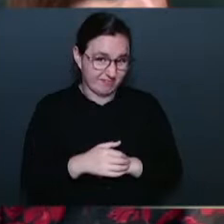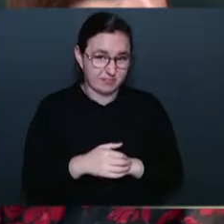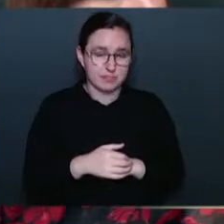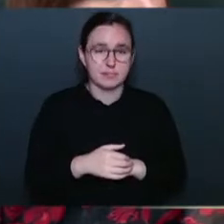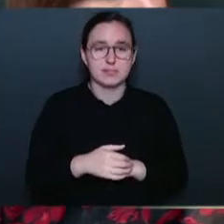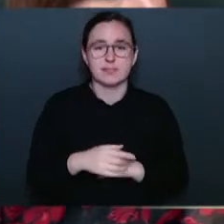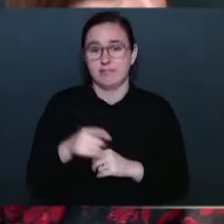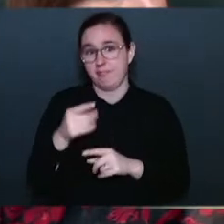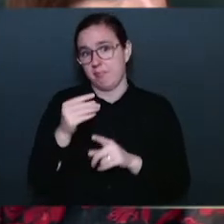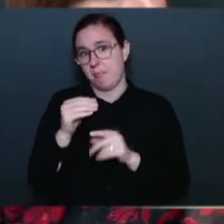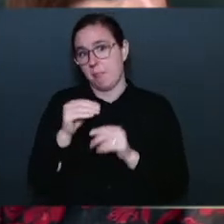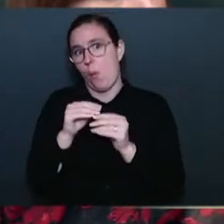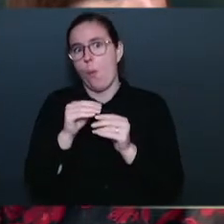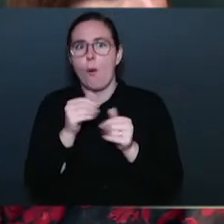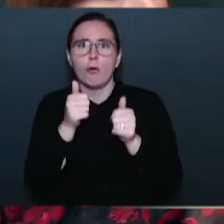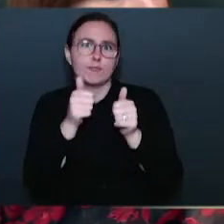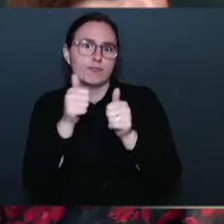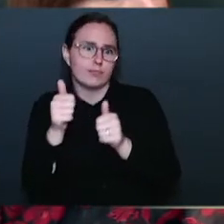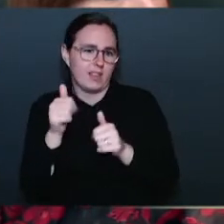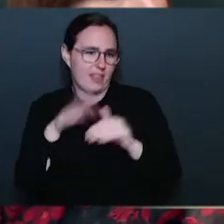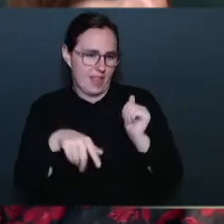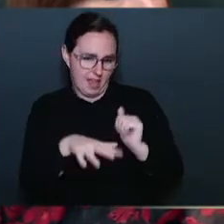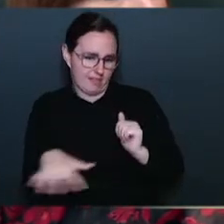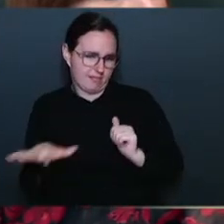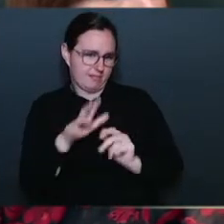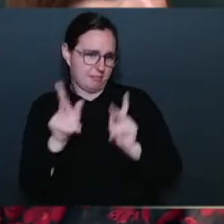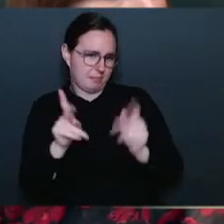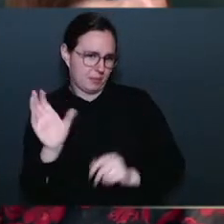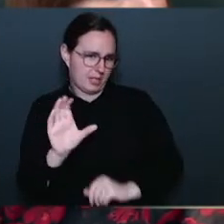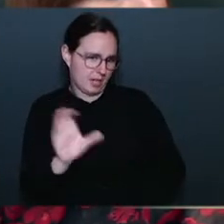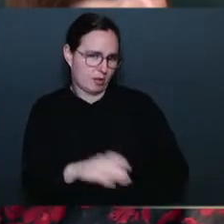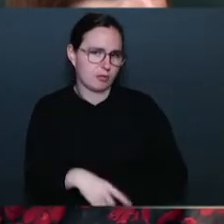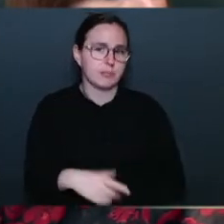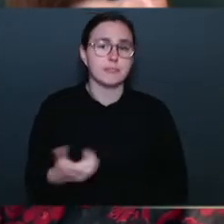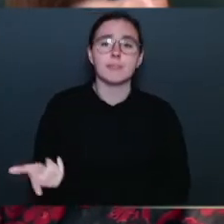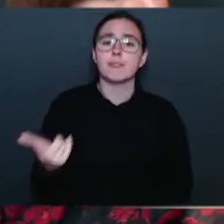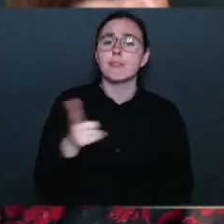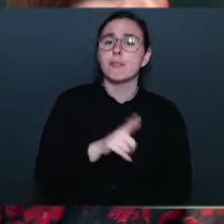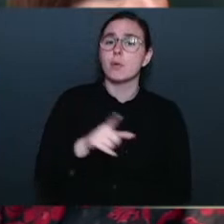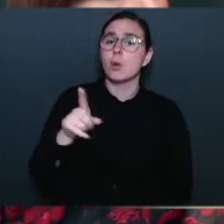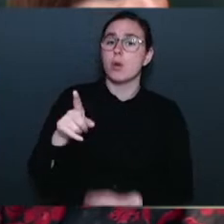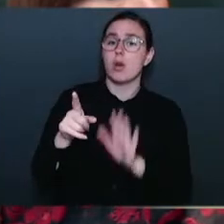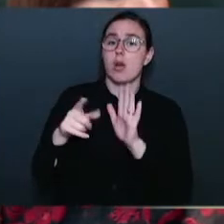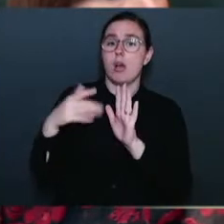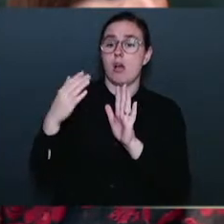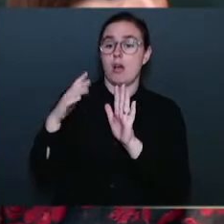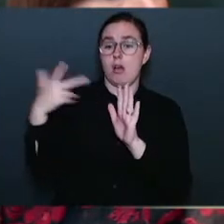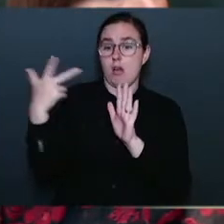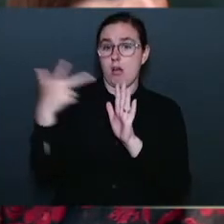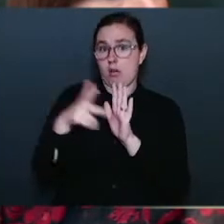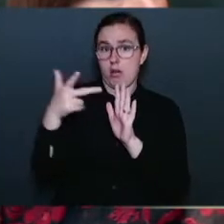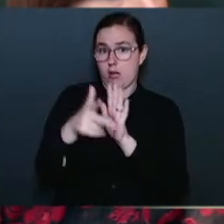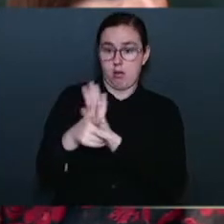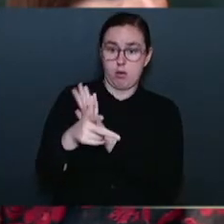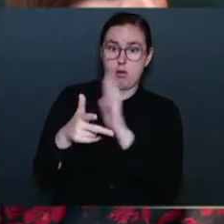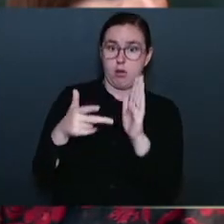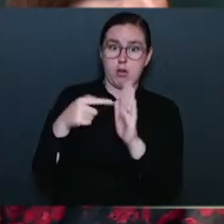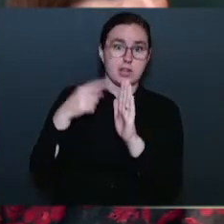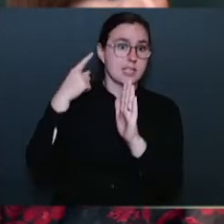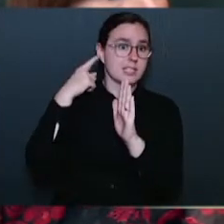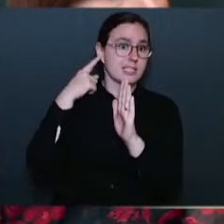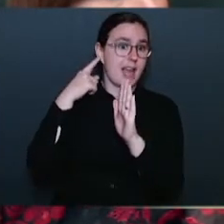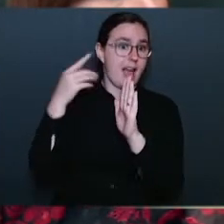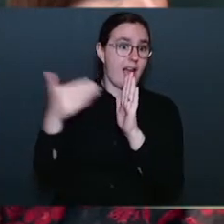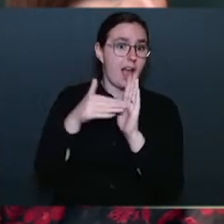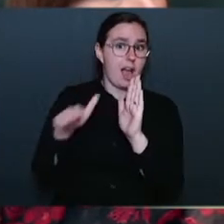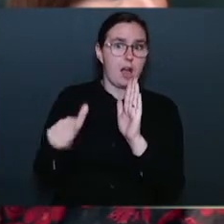given that noise attenuation would be a significant relief for the communities that I represent and given that my constituents and I are advocating for the noise from